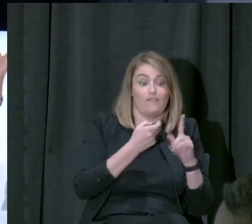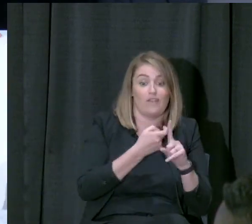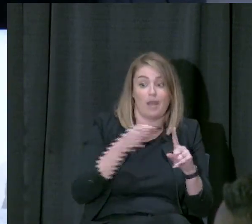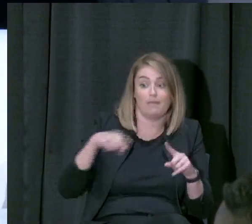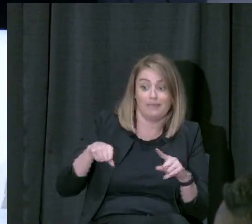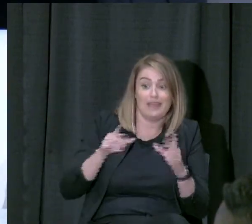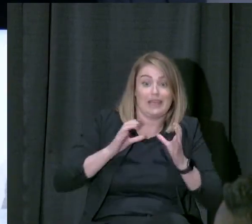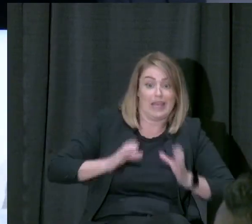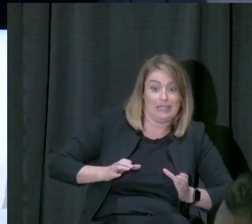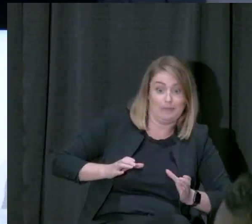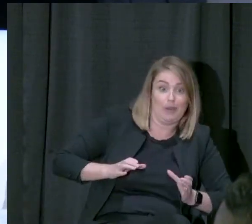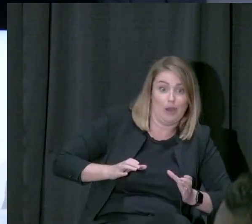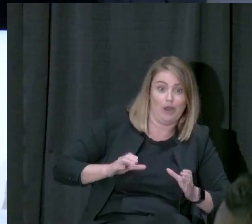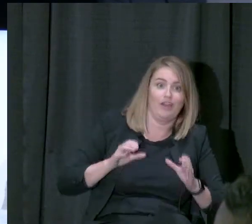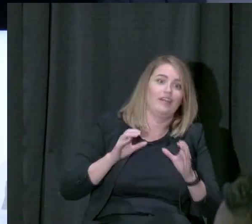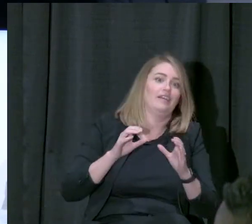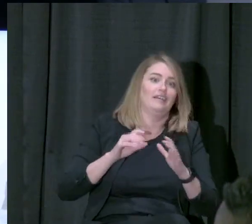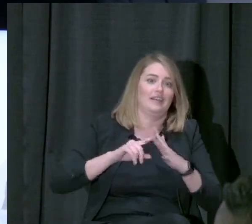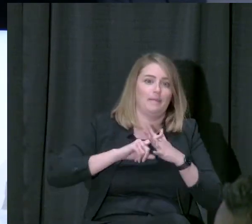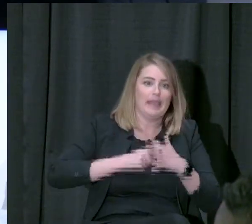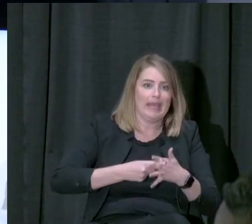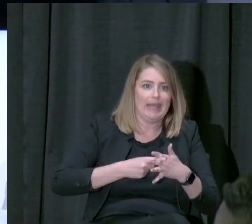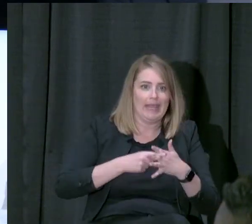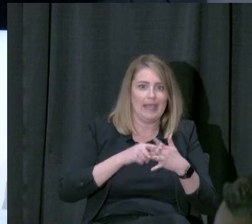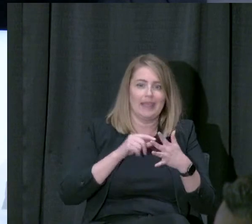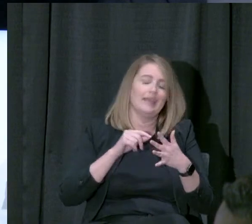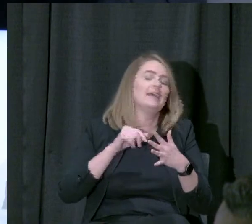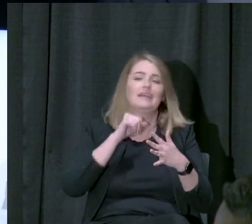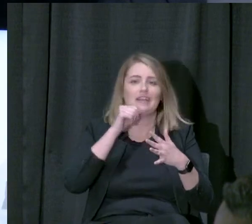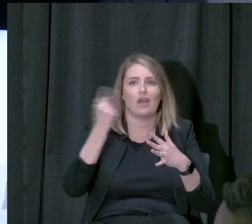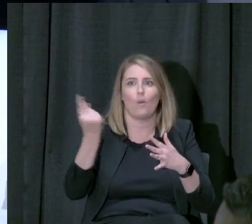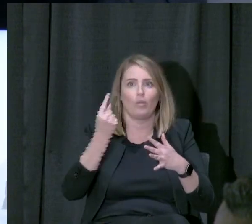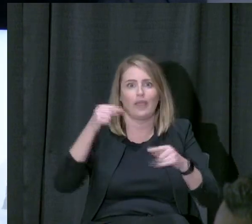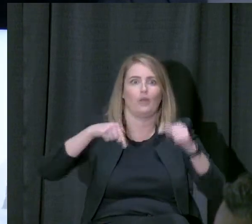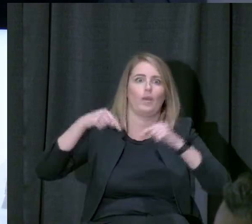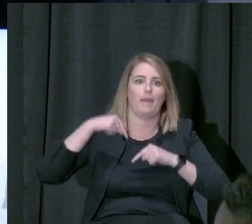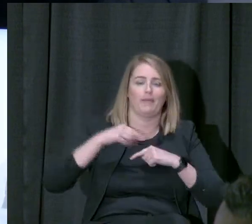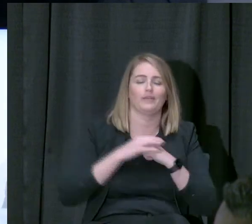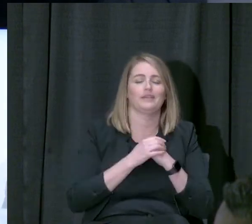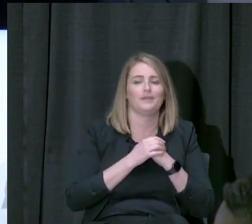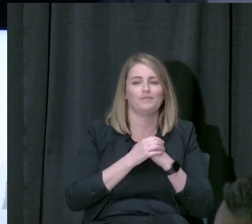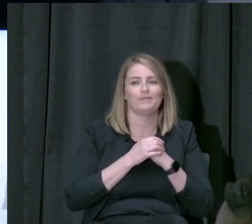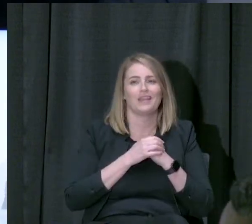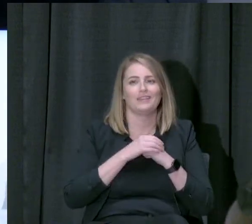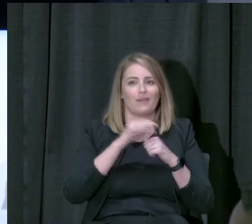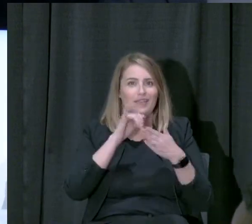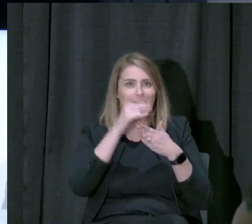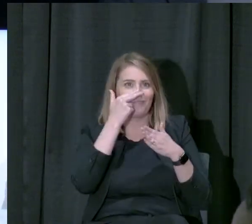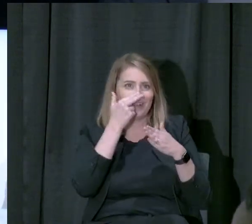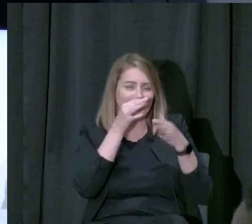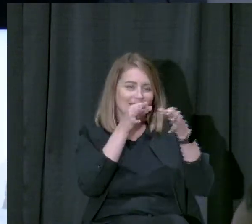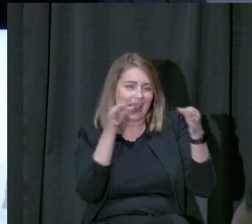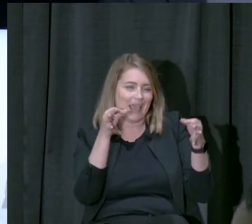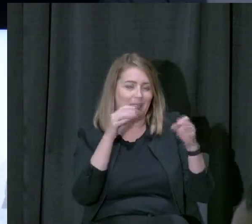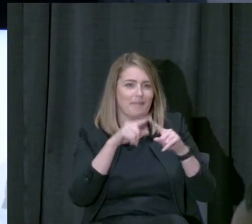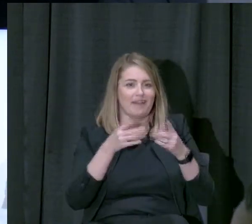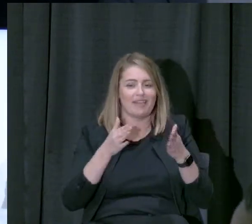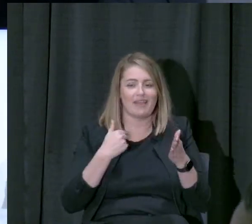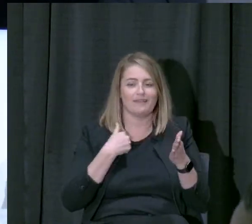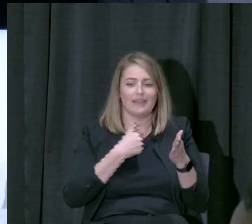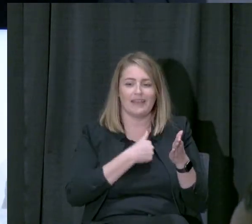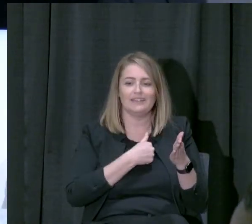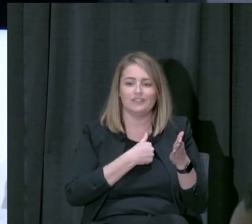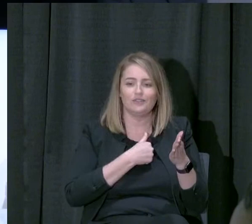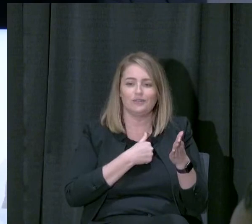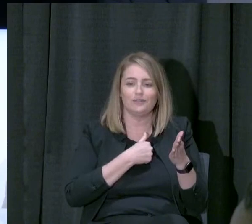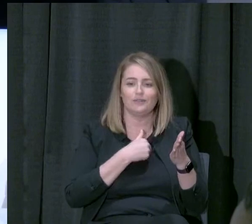work backwards and not just that be kind of a funny saying. And so that really allows us to have that voice. And if we're ever